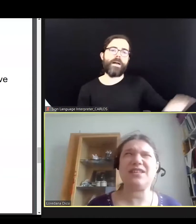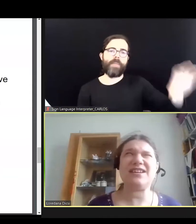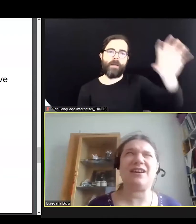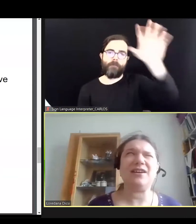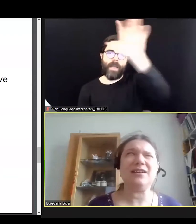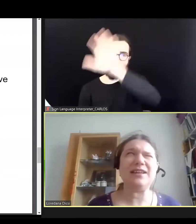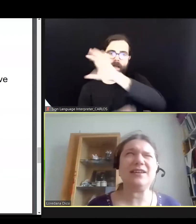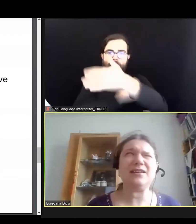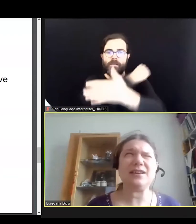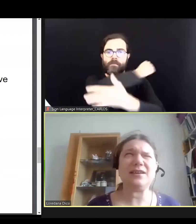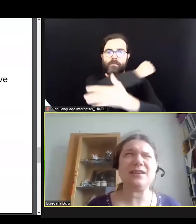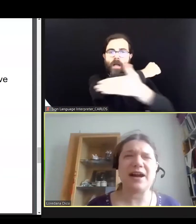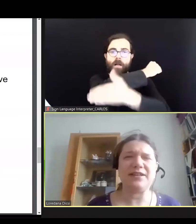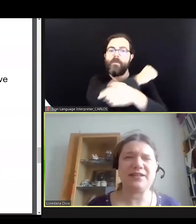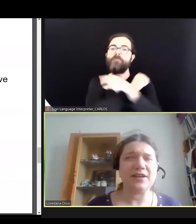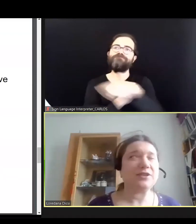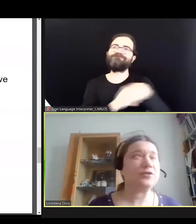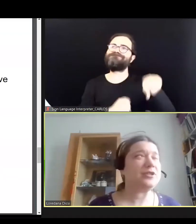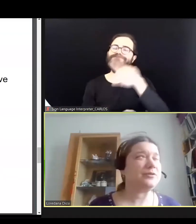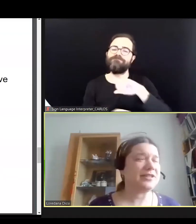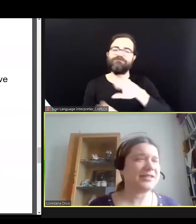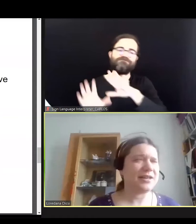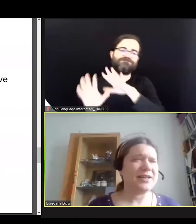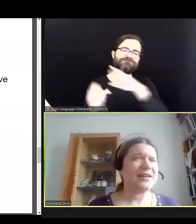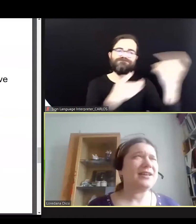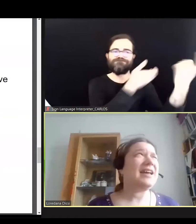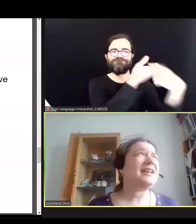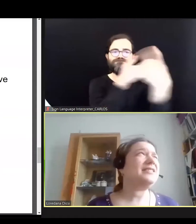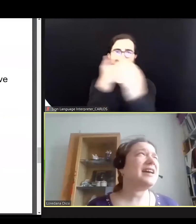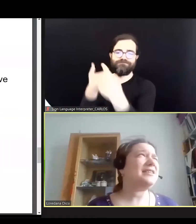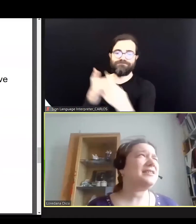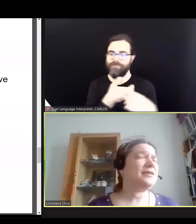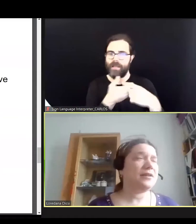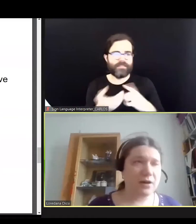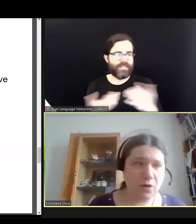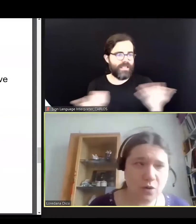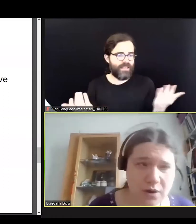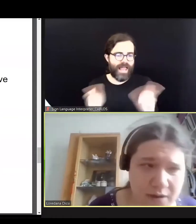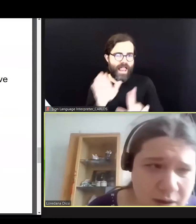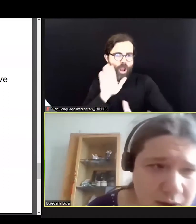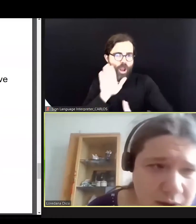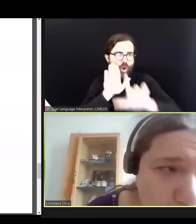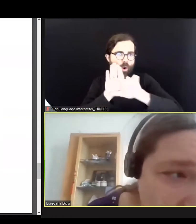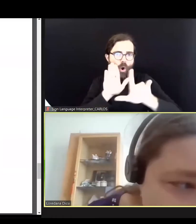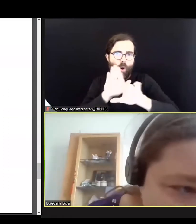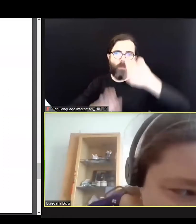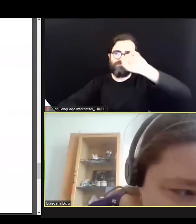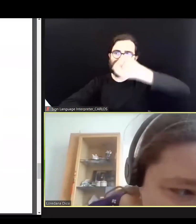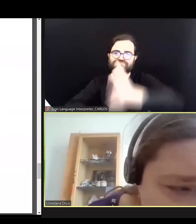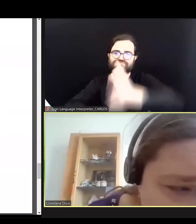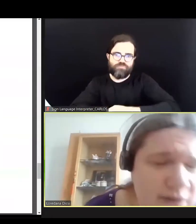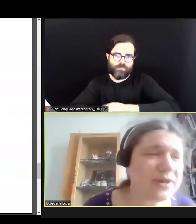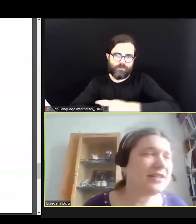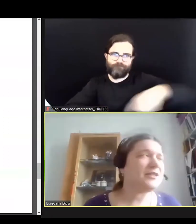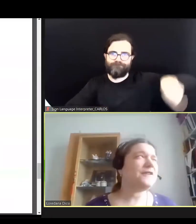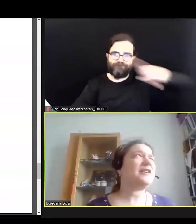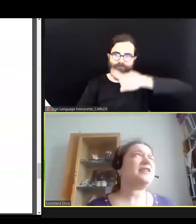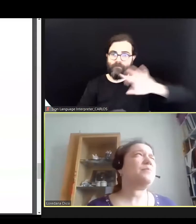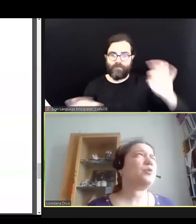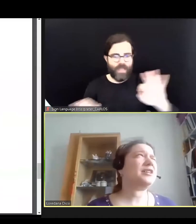And I am going to leave you to discover everything that the convention says about